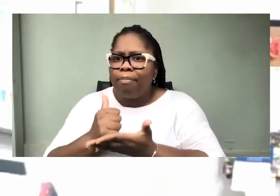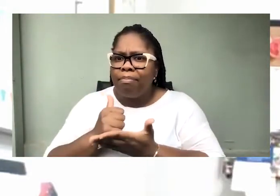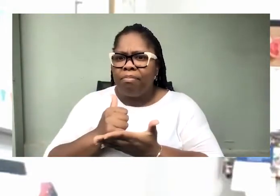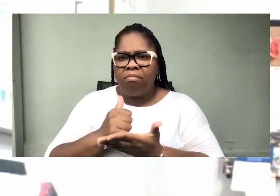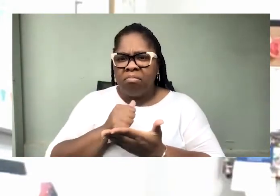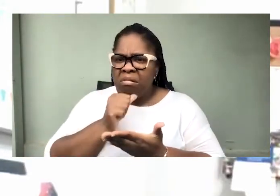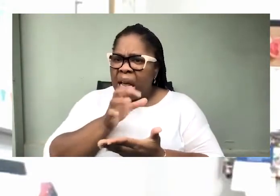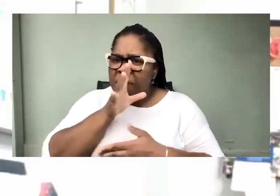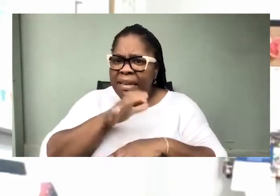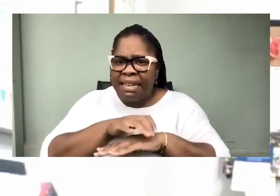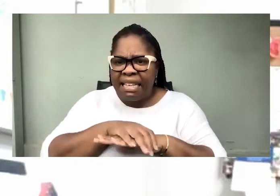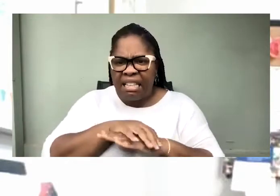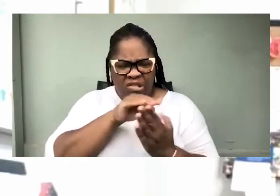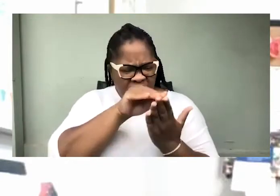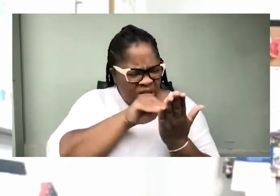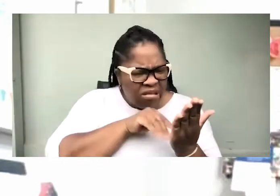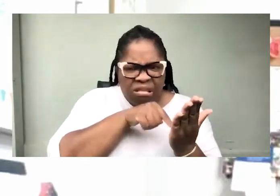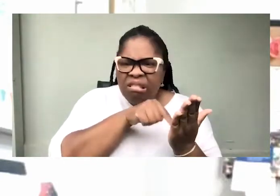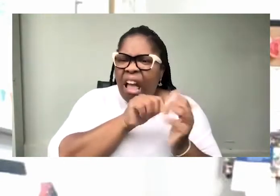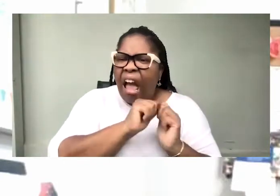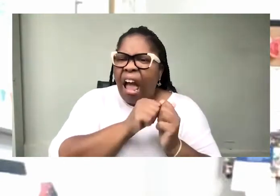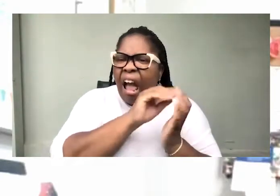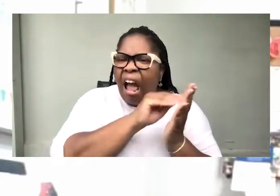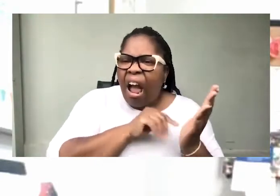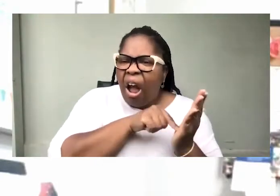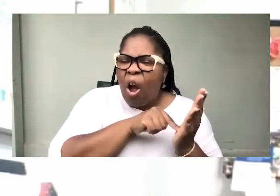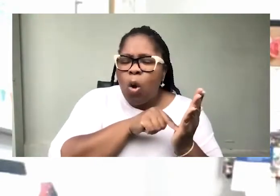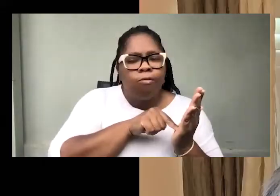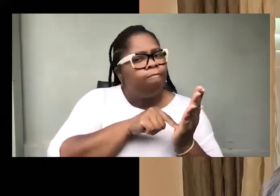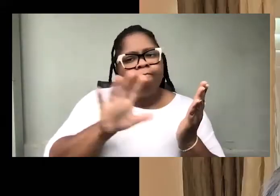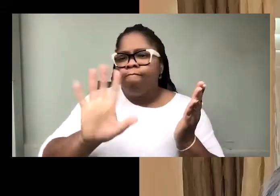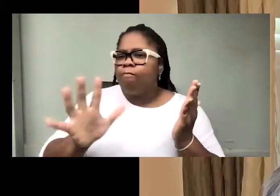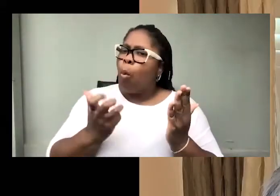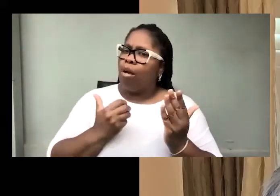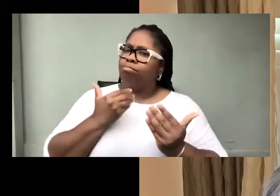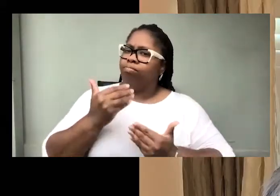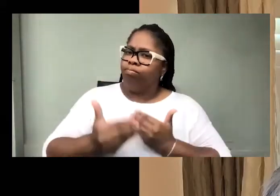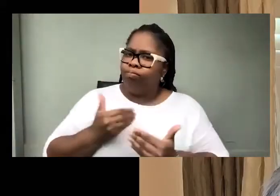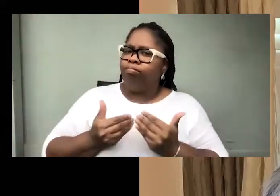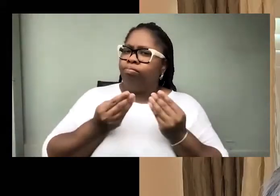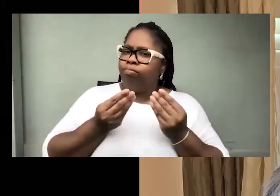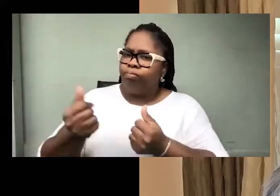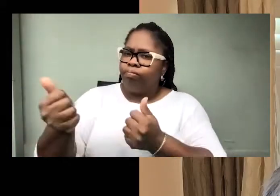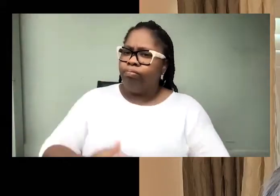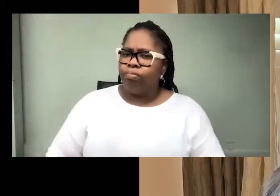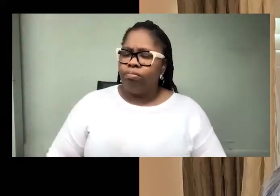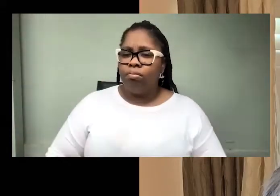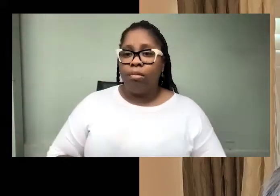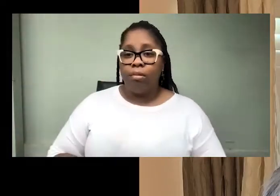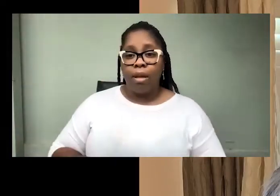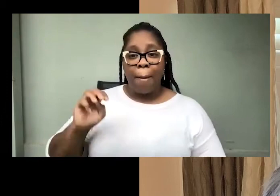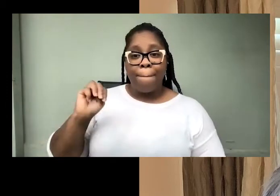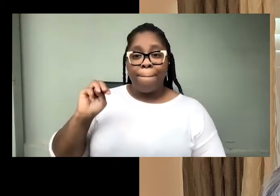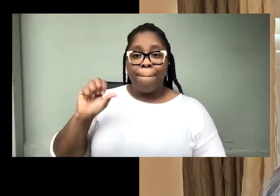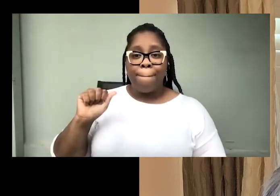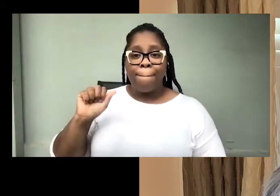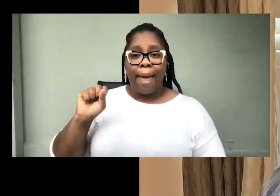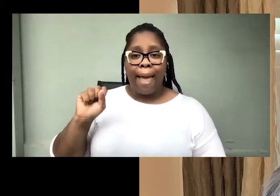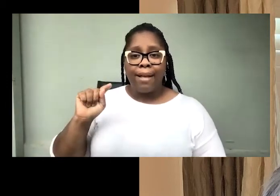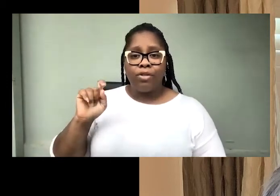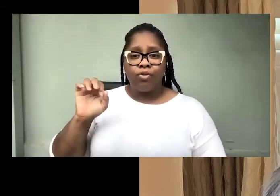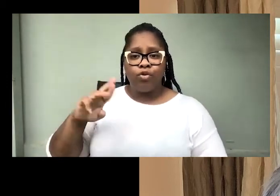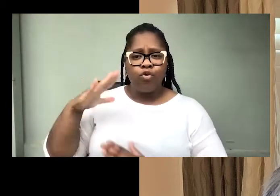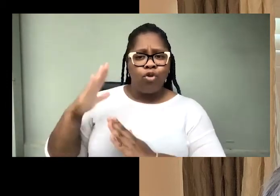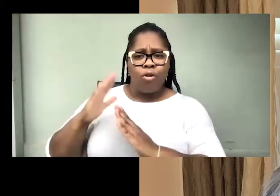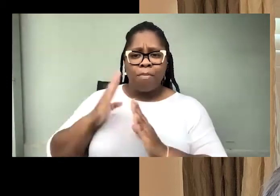this out? It'll just make the process easier for them to adapt. Master plan on aging is very important to me